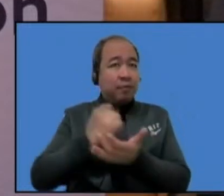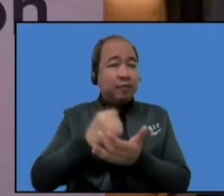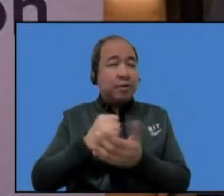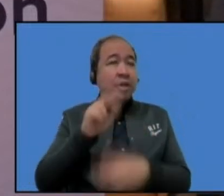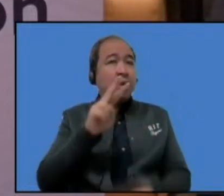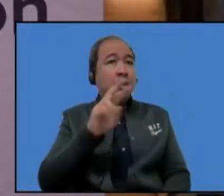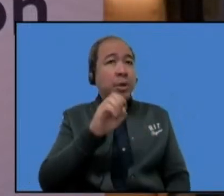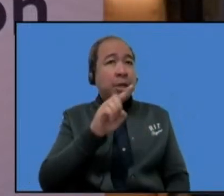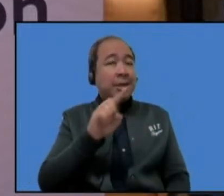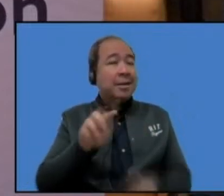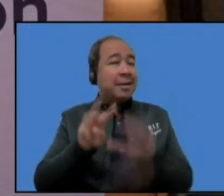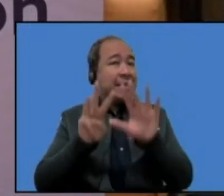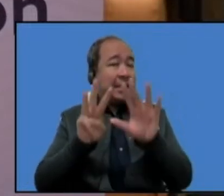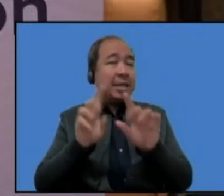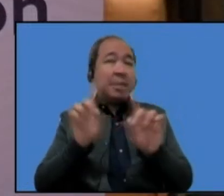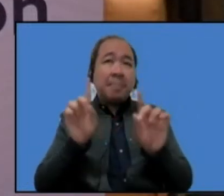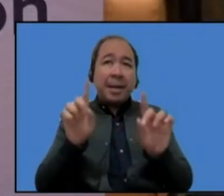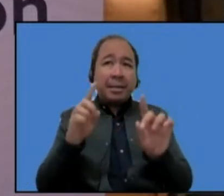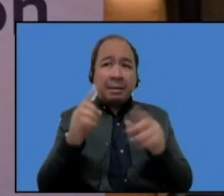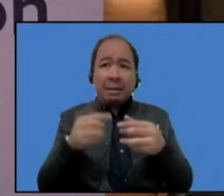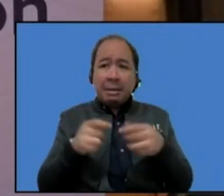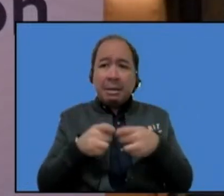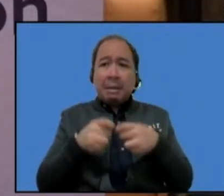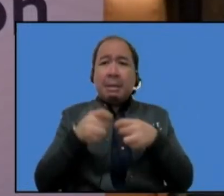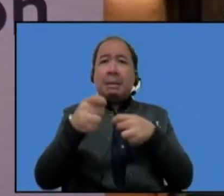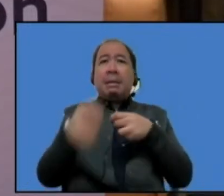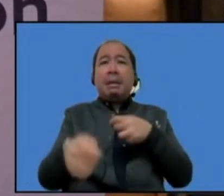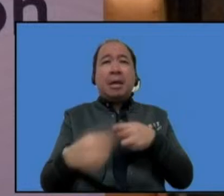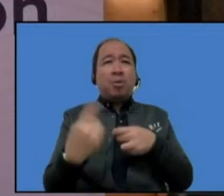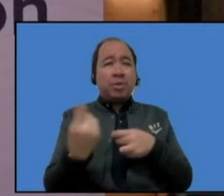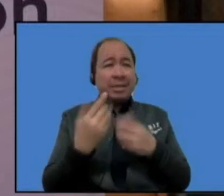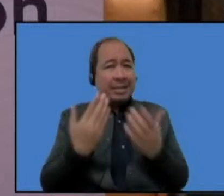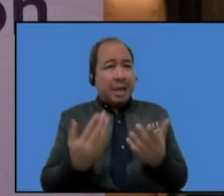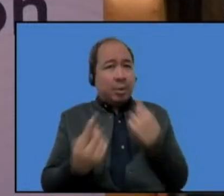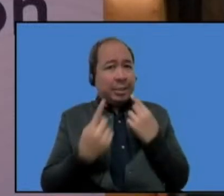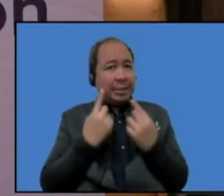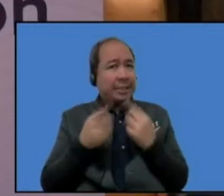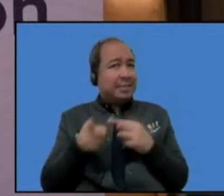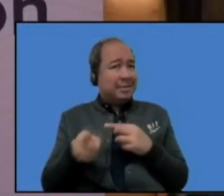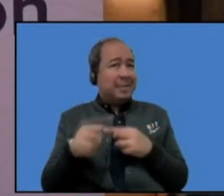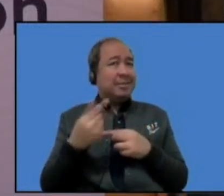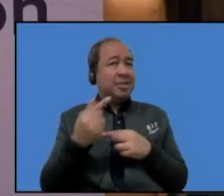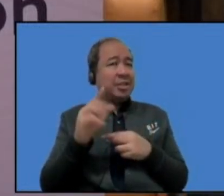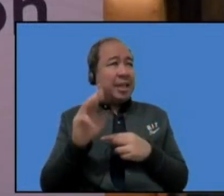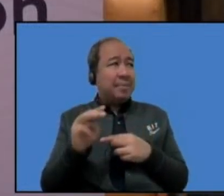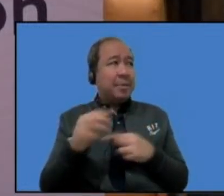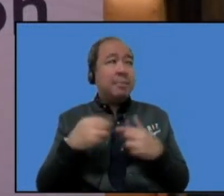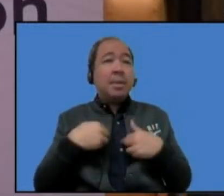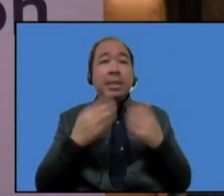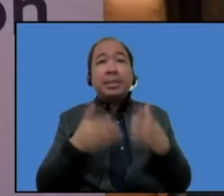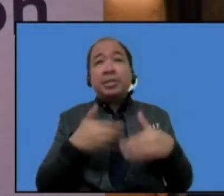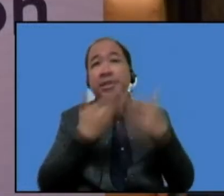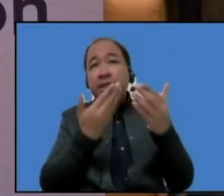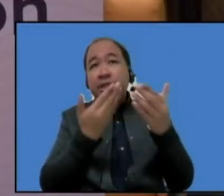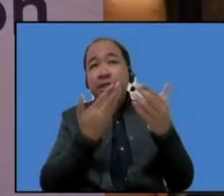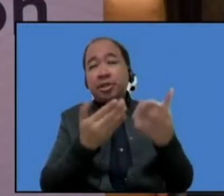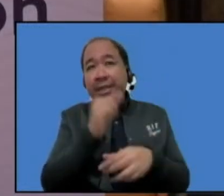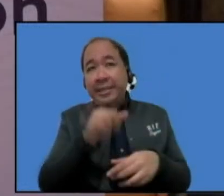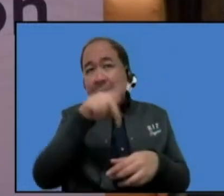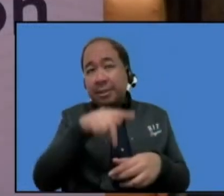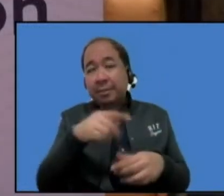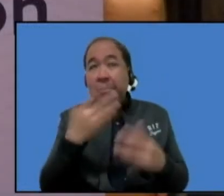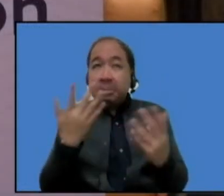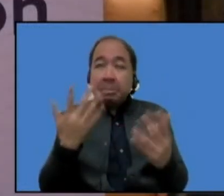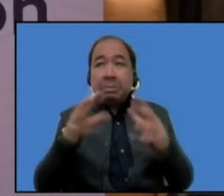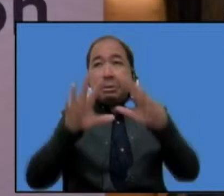we're discussing indicators to monitor GCM. So my other suggestion for Asia Pacific and maybe globally is to